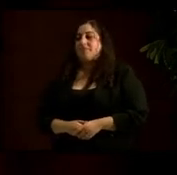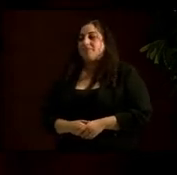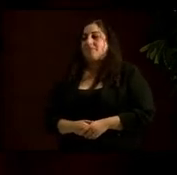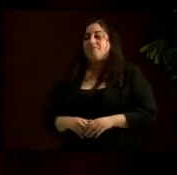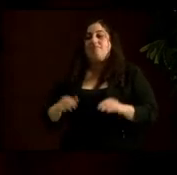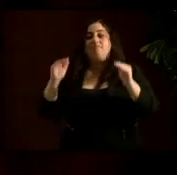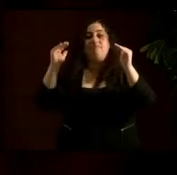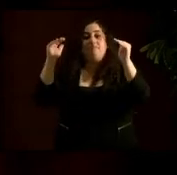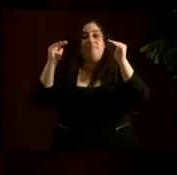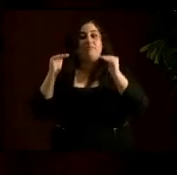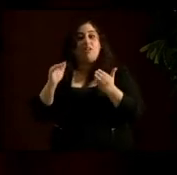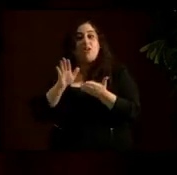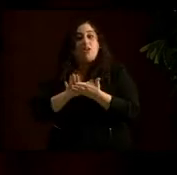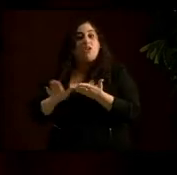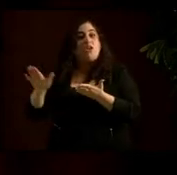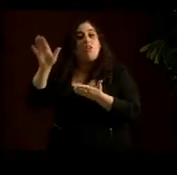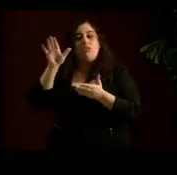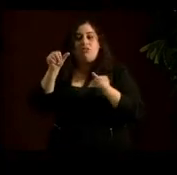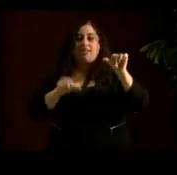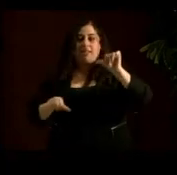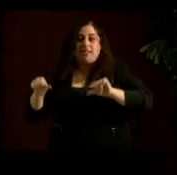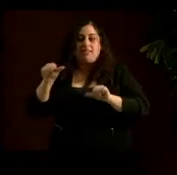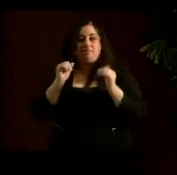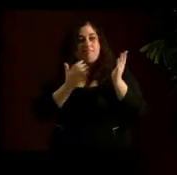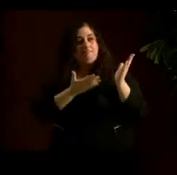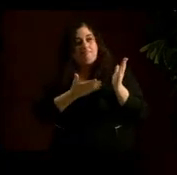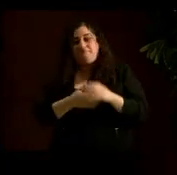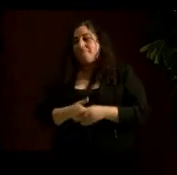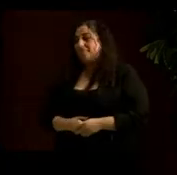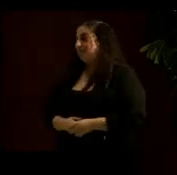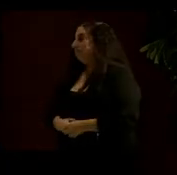From the College of Sciences.